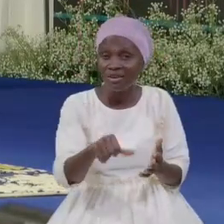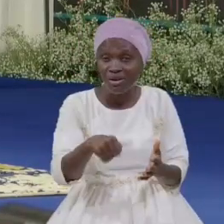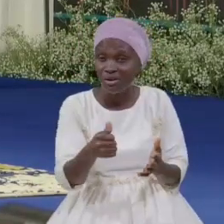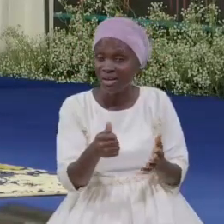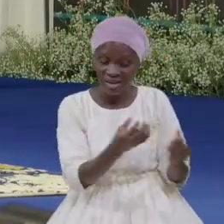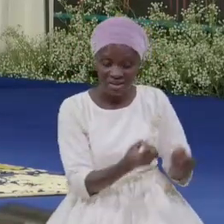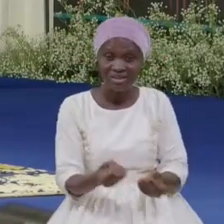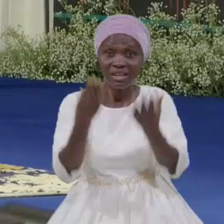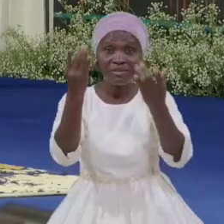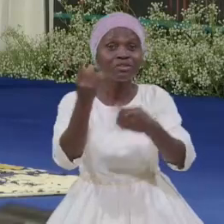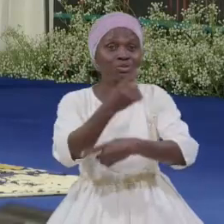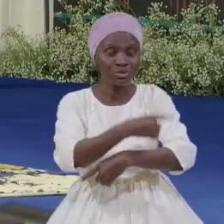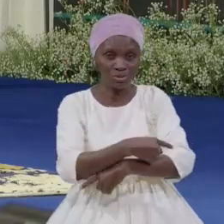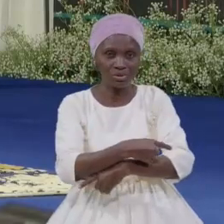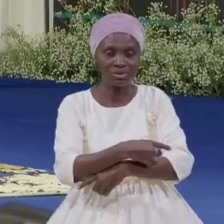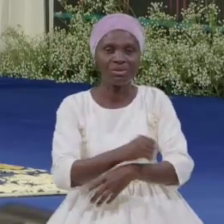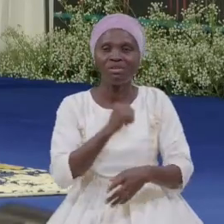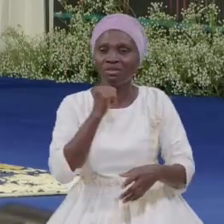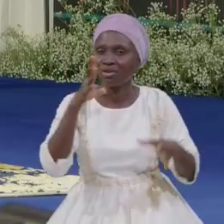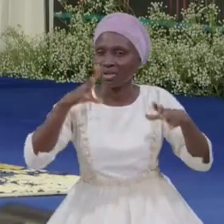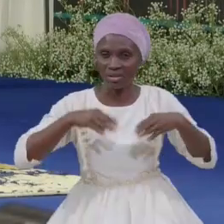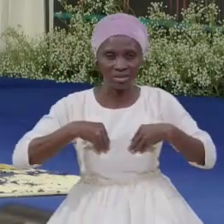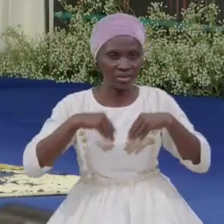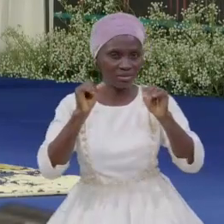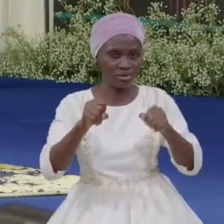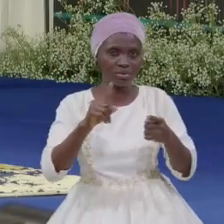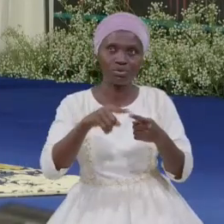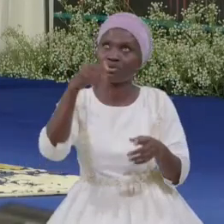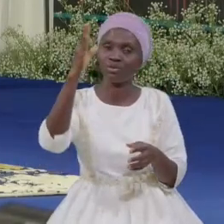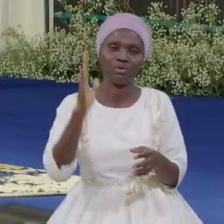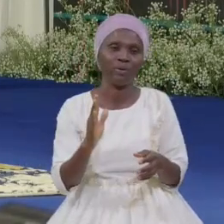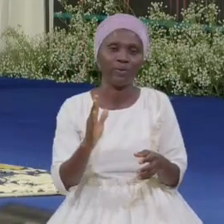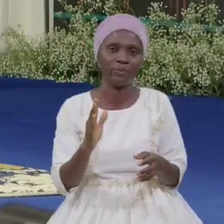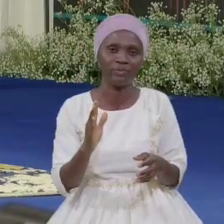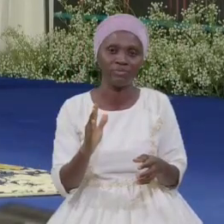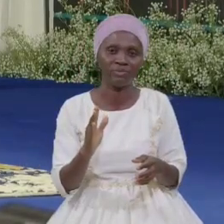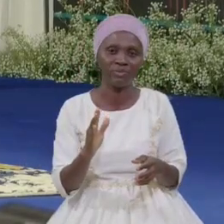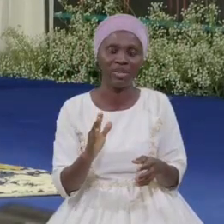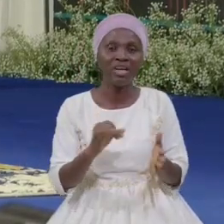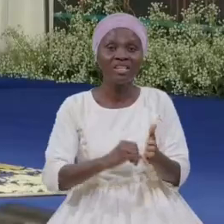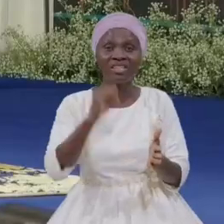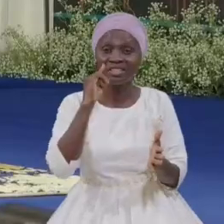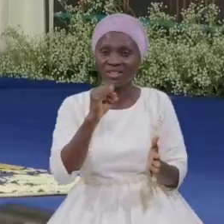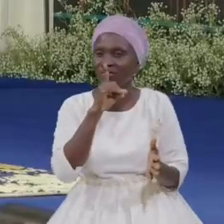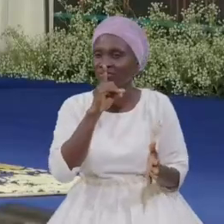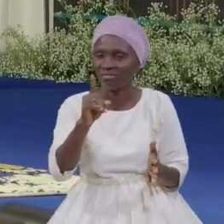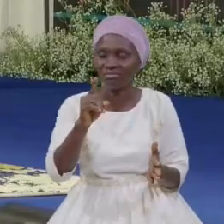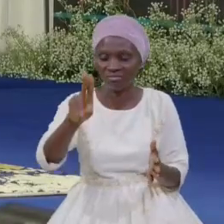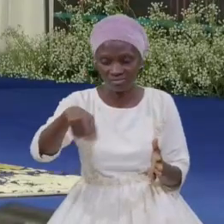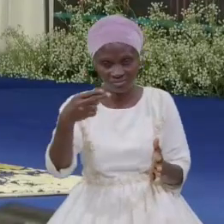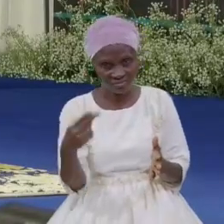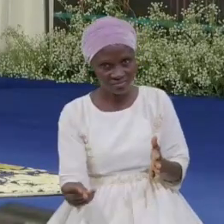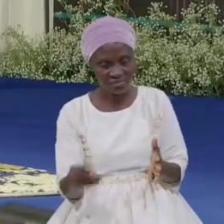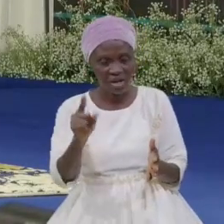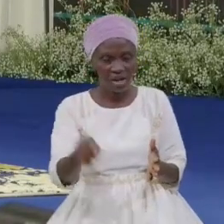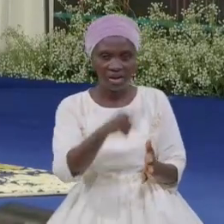is unacceptable unto God. It actually nullifies the sacrifice of Christ for